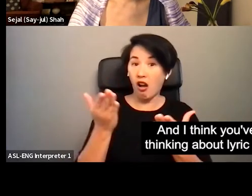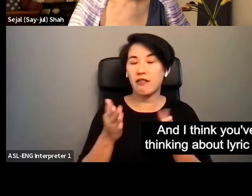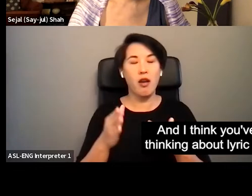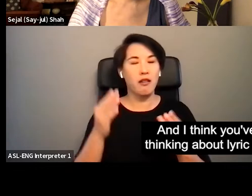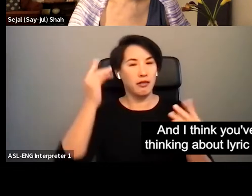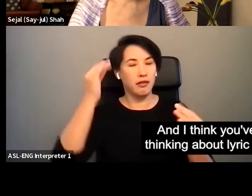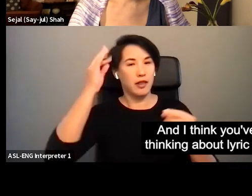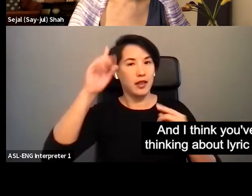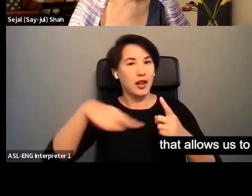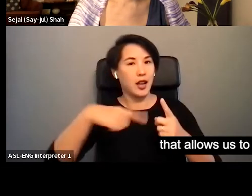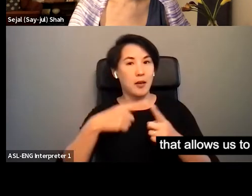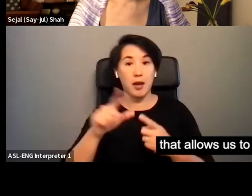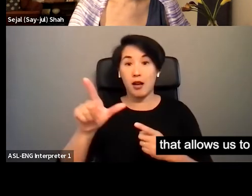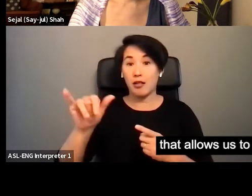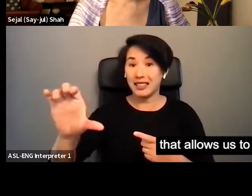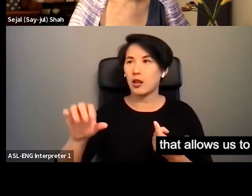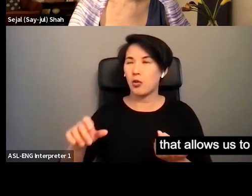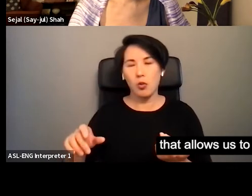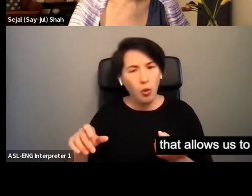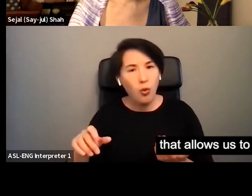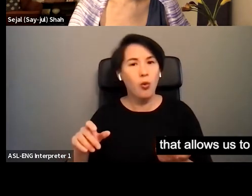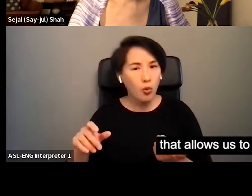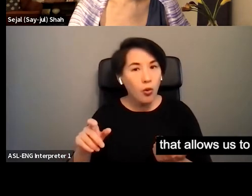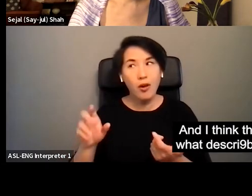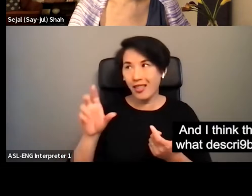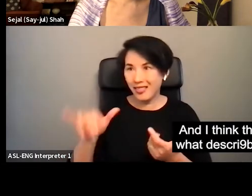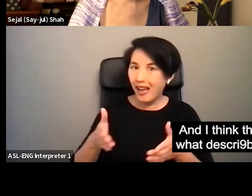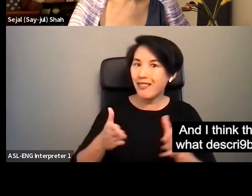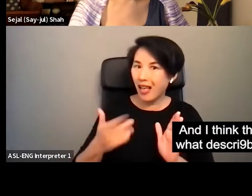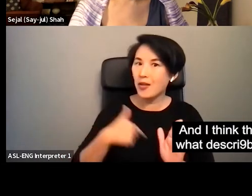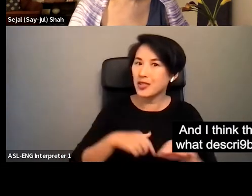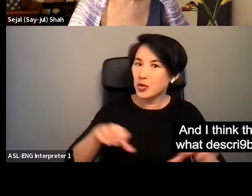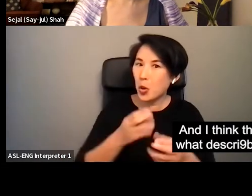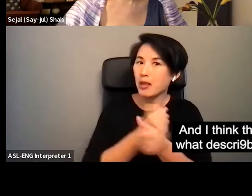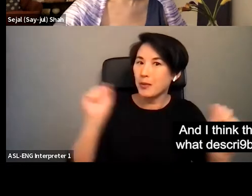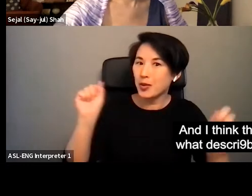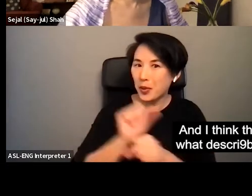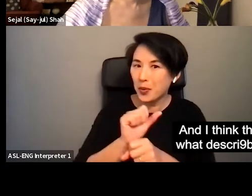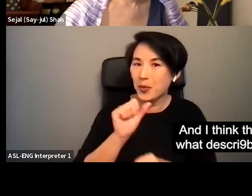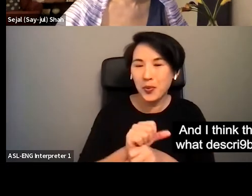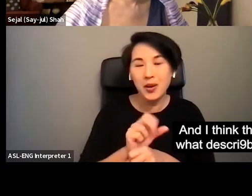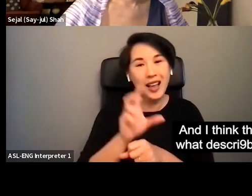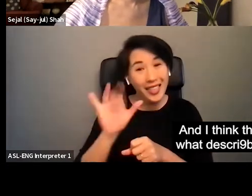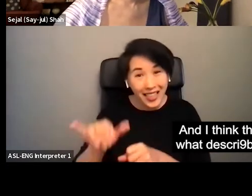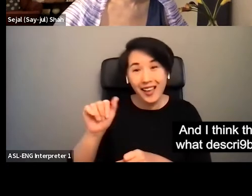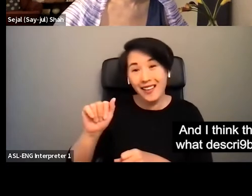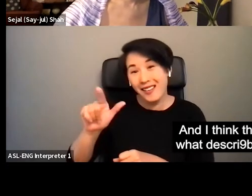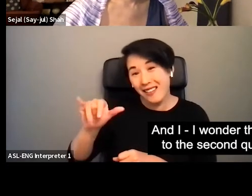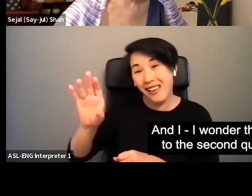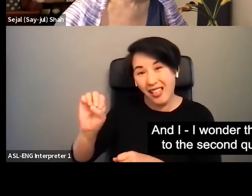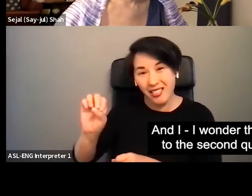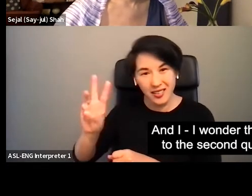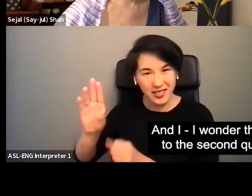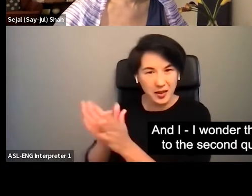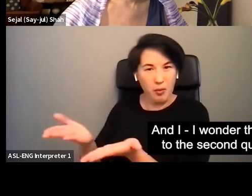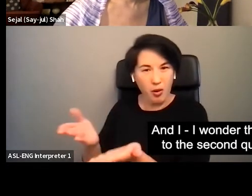as precisely the thing that allows us to do liberatory work. And I think that's so much of what describes Alice's book.